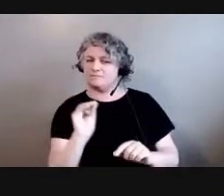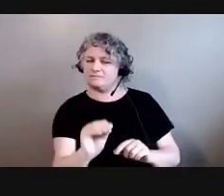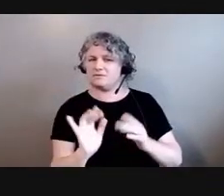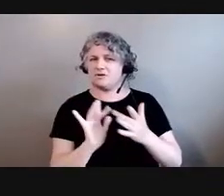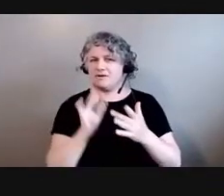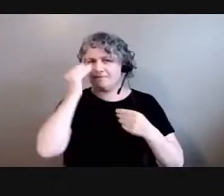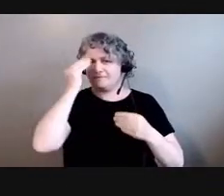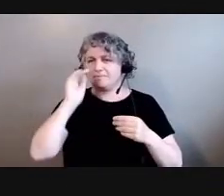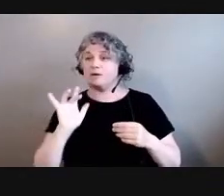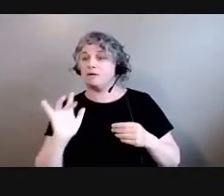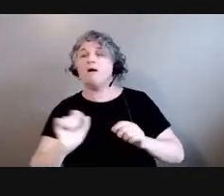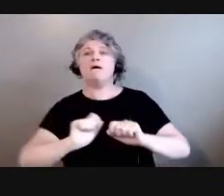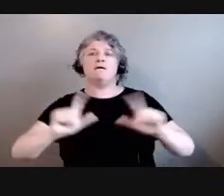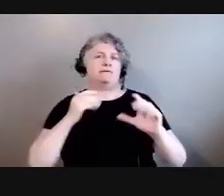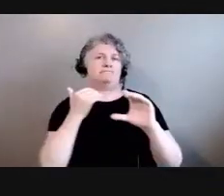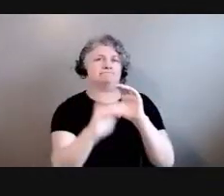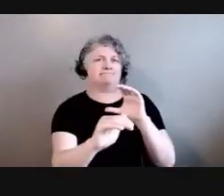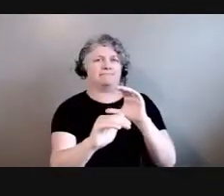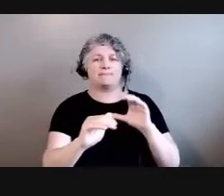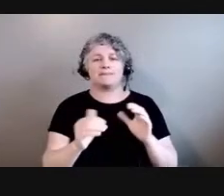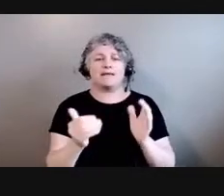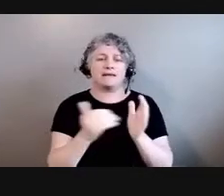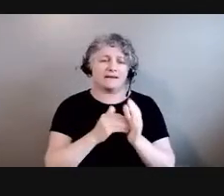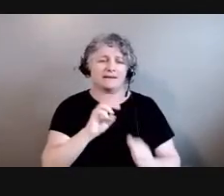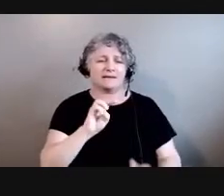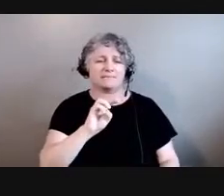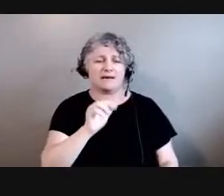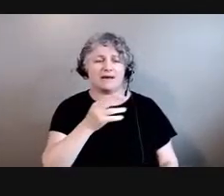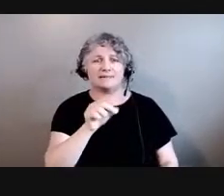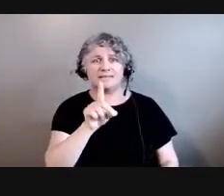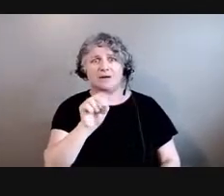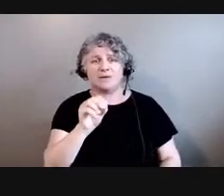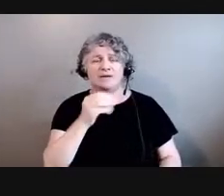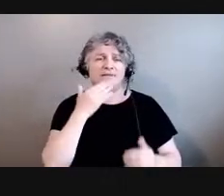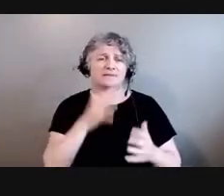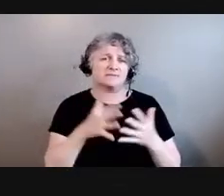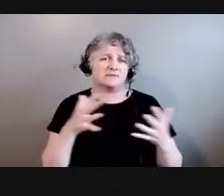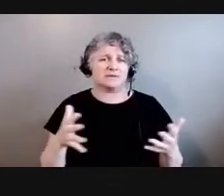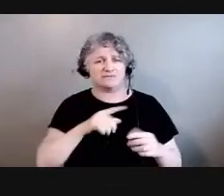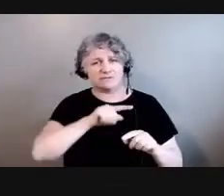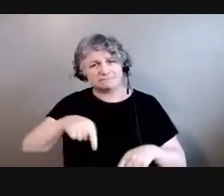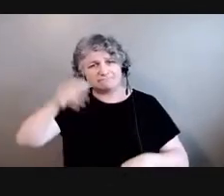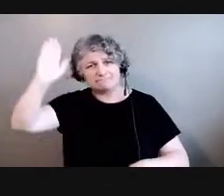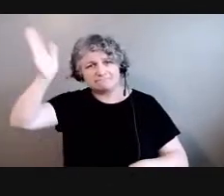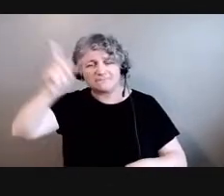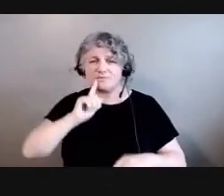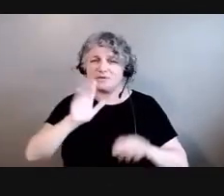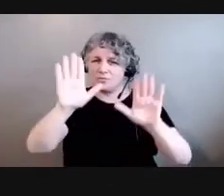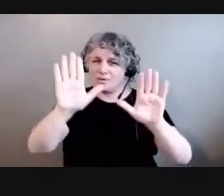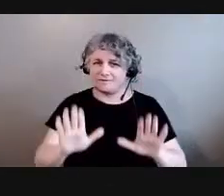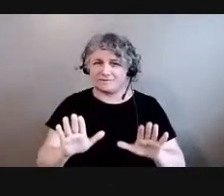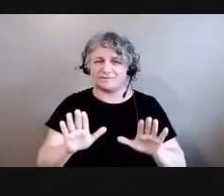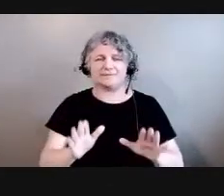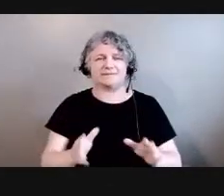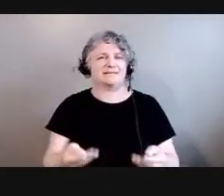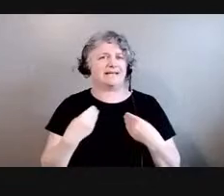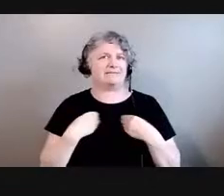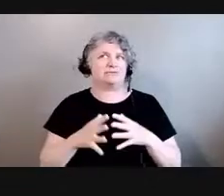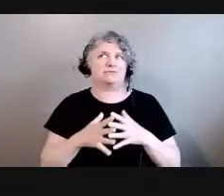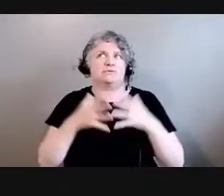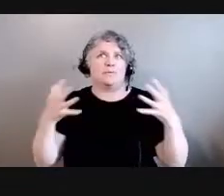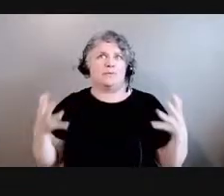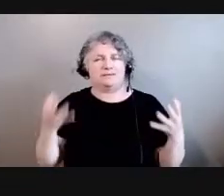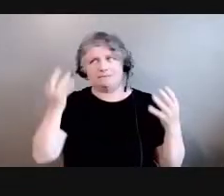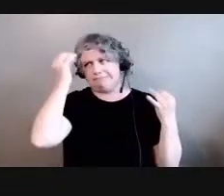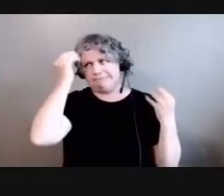find it there. Again, Mahadeo, thank you so much for spending this time with us. It was really wonderful and you've given us so much to